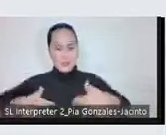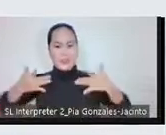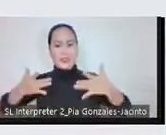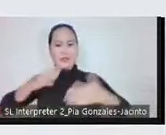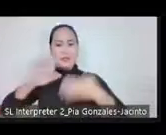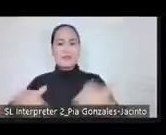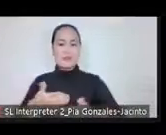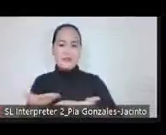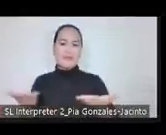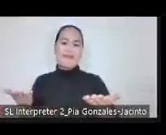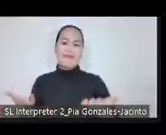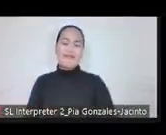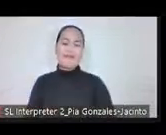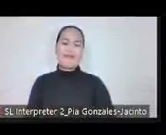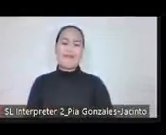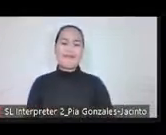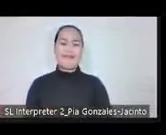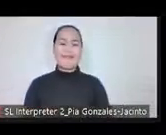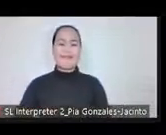lahat.